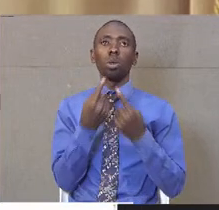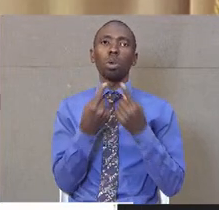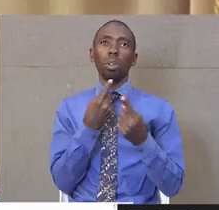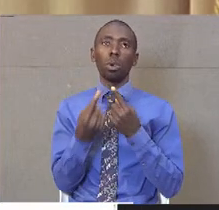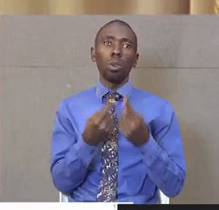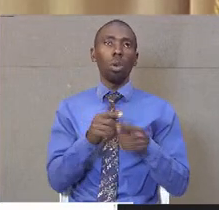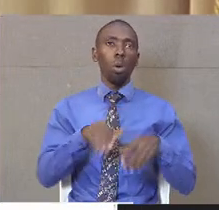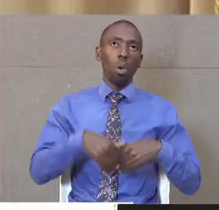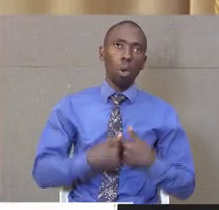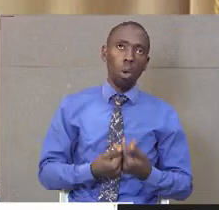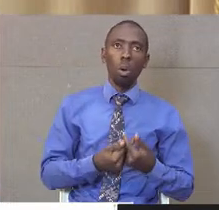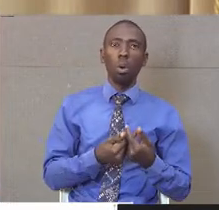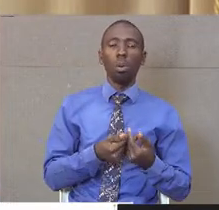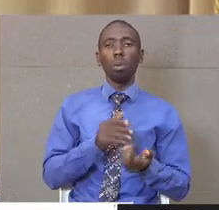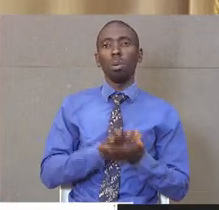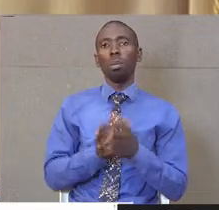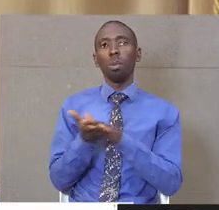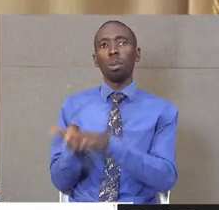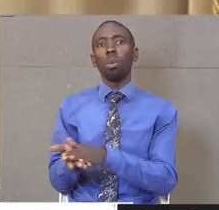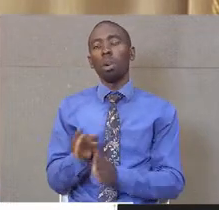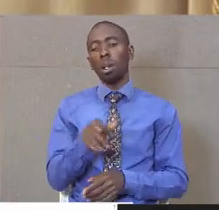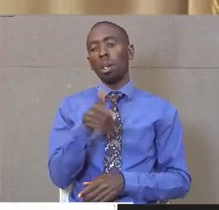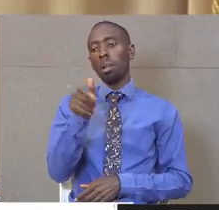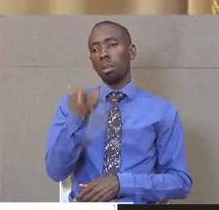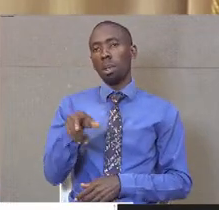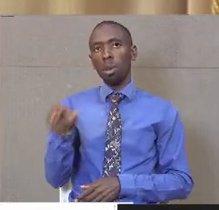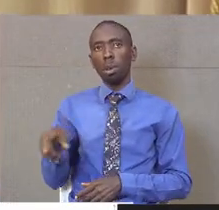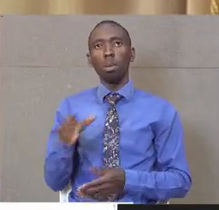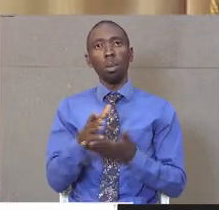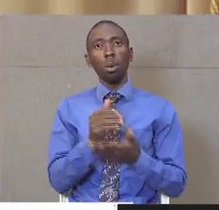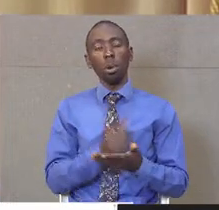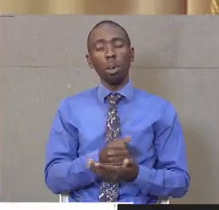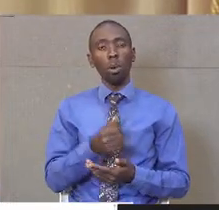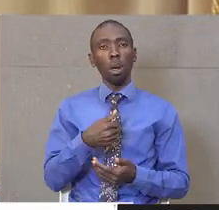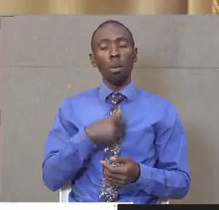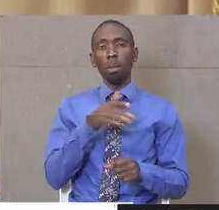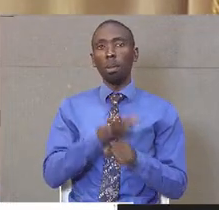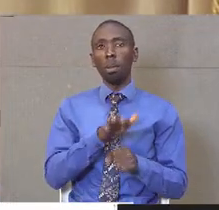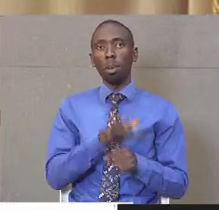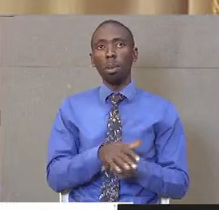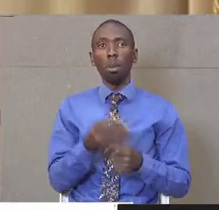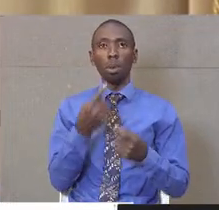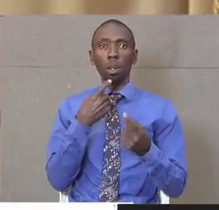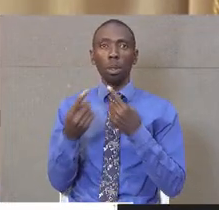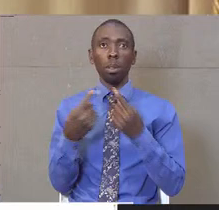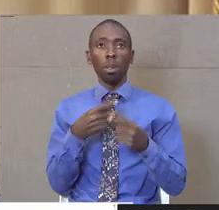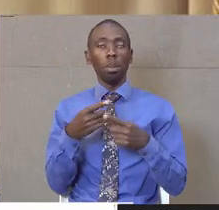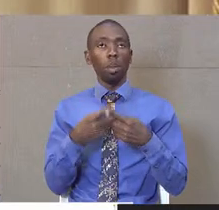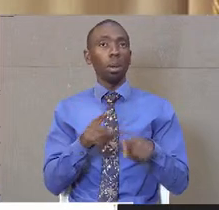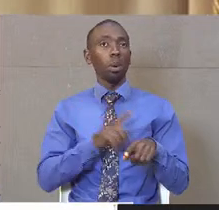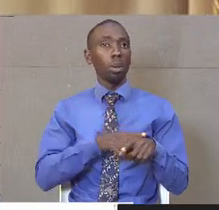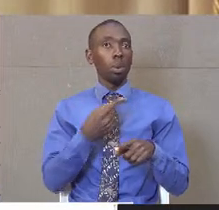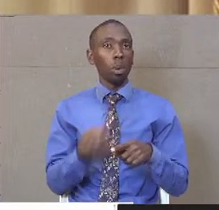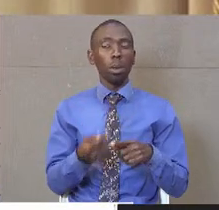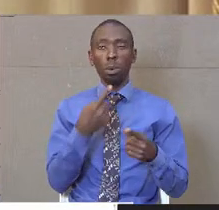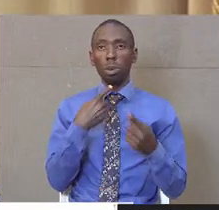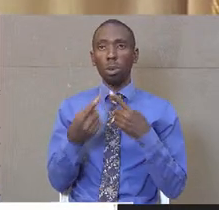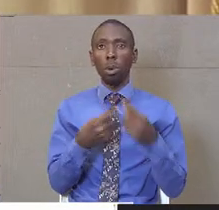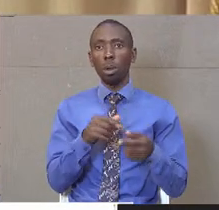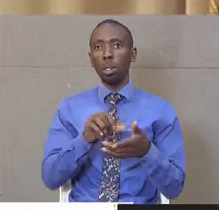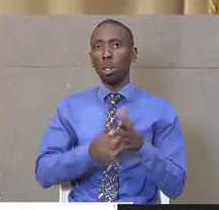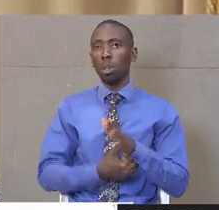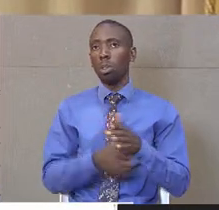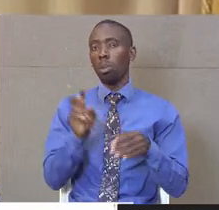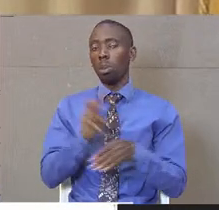or give it to another person, because you are the ones who want to speak. But when you talk about monitoring of